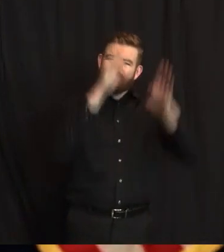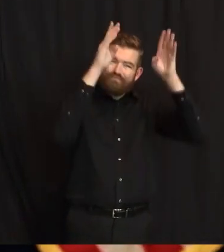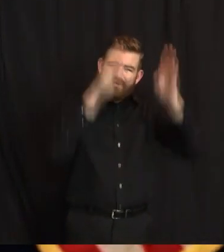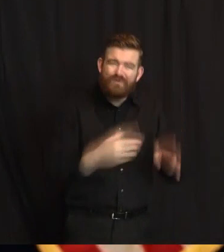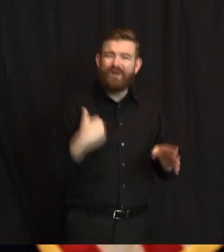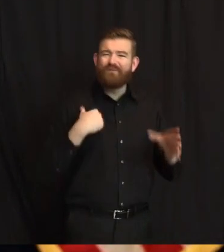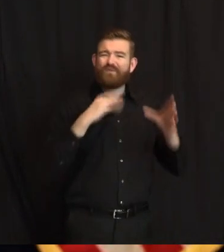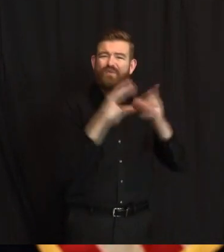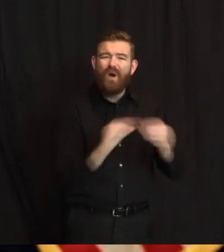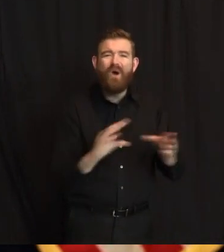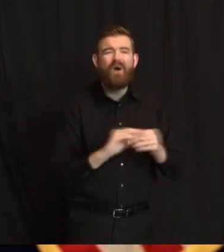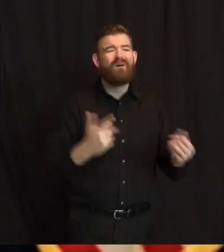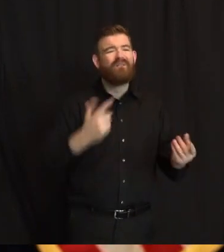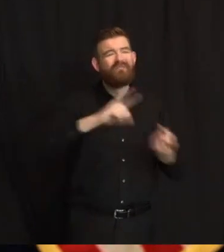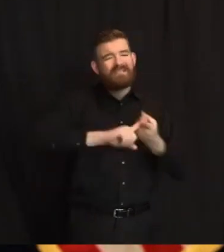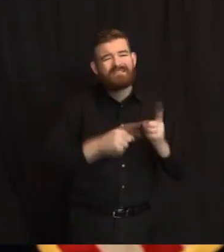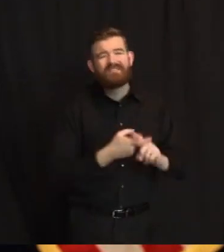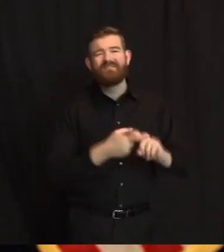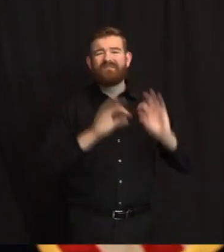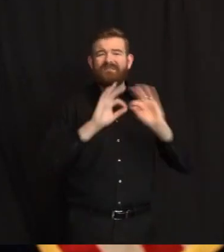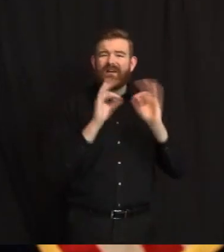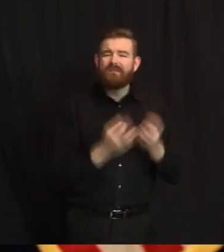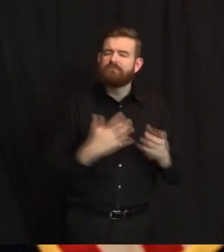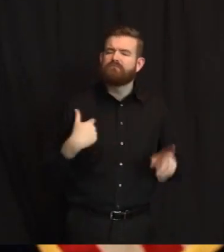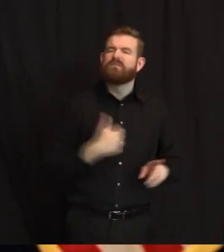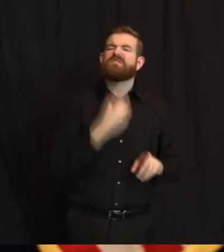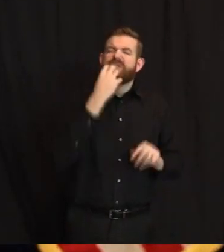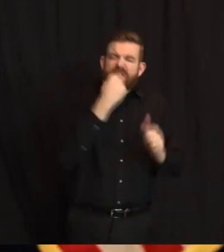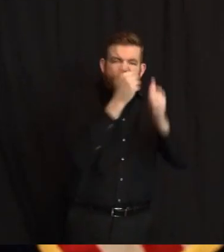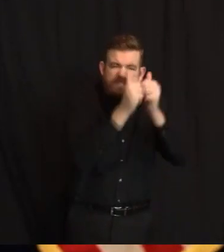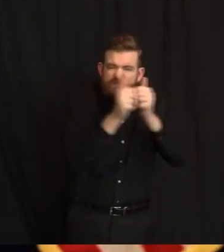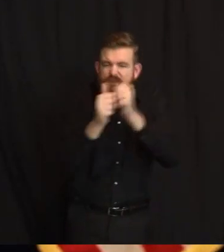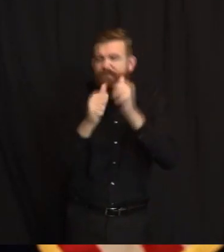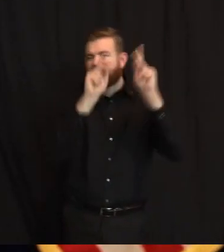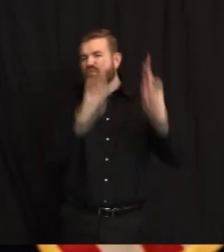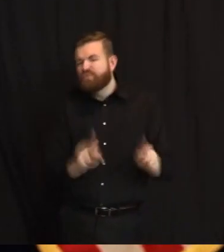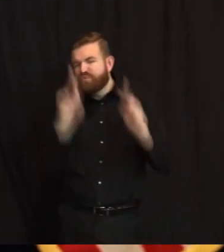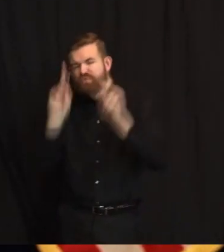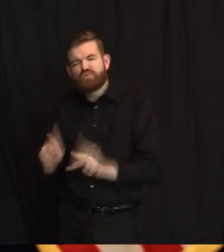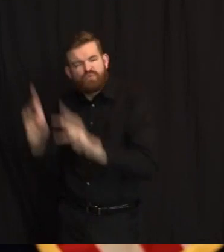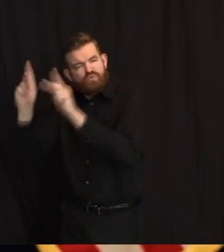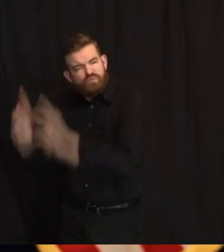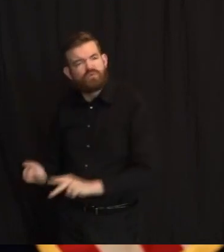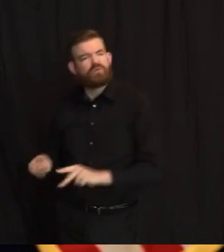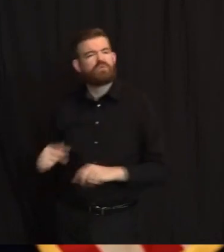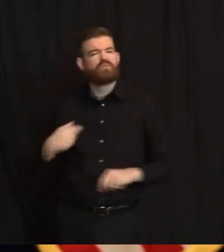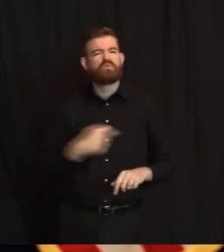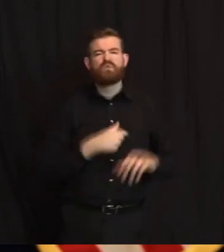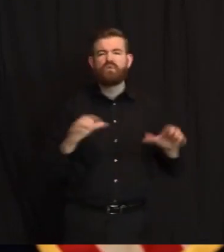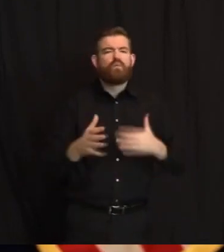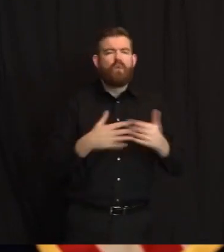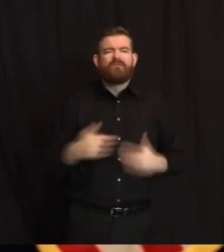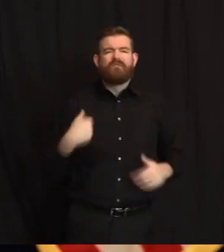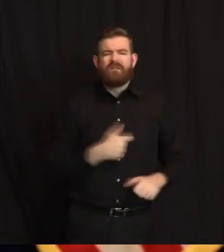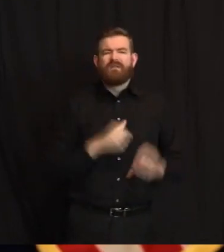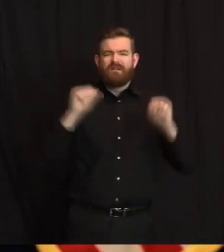limited resources and a once-a-century onslaught, everything we can to save every life we can. Dustin,